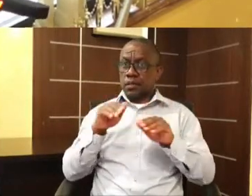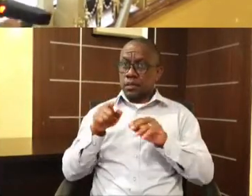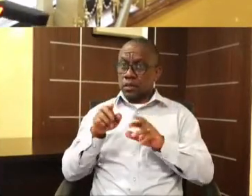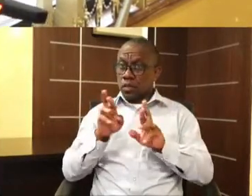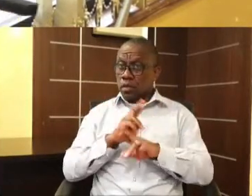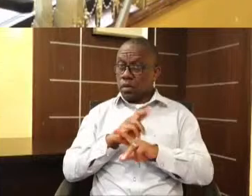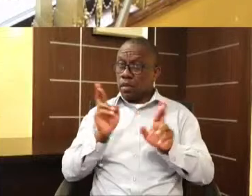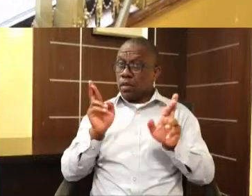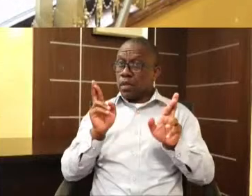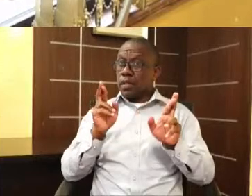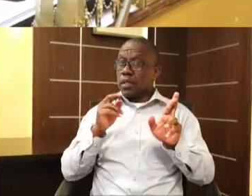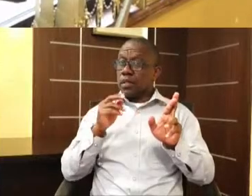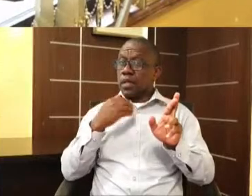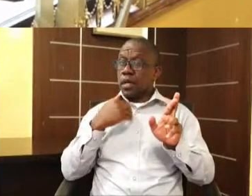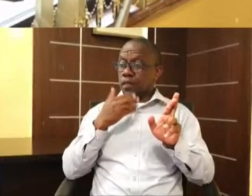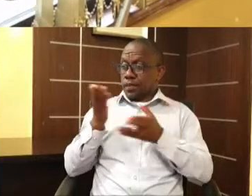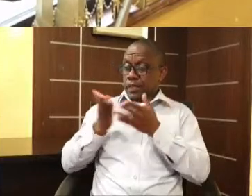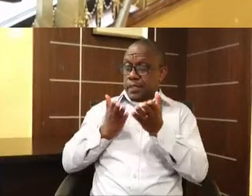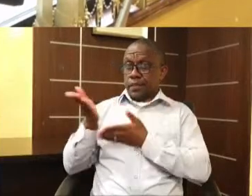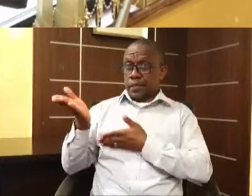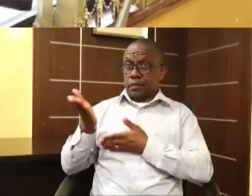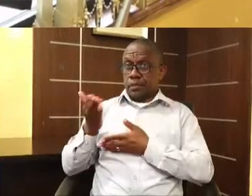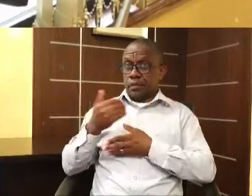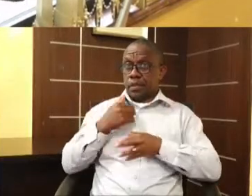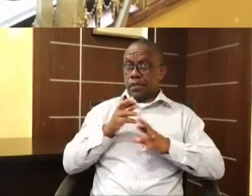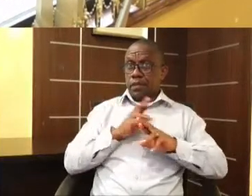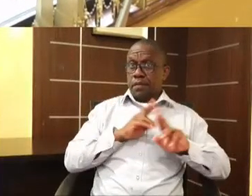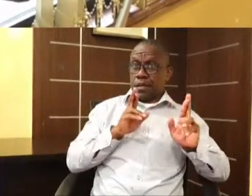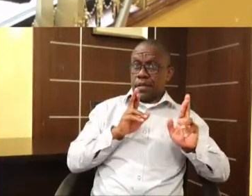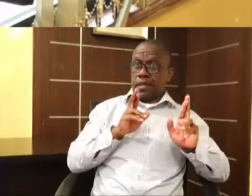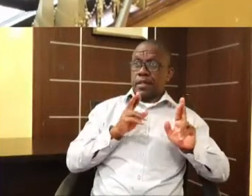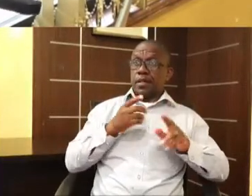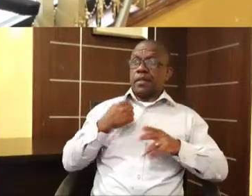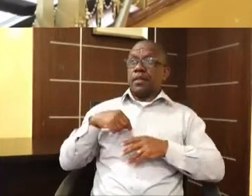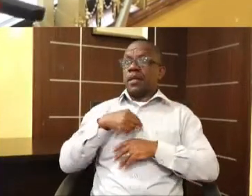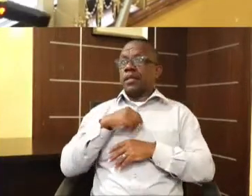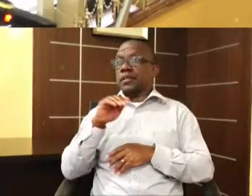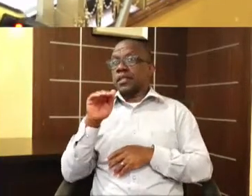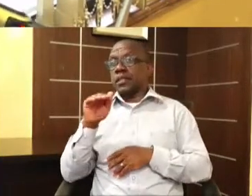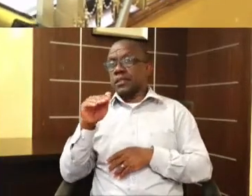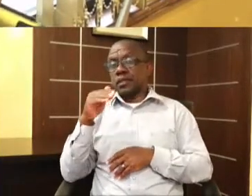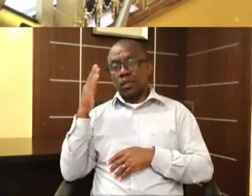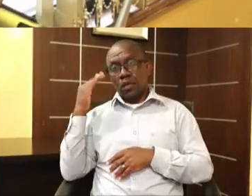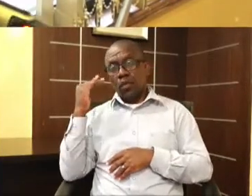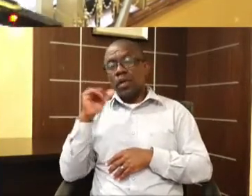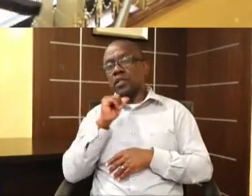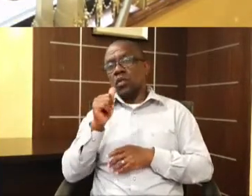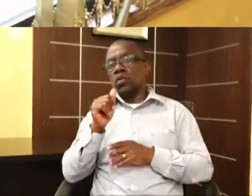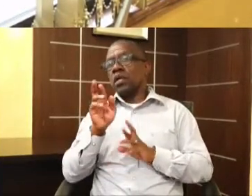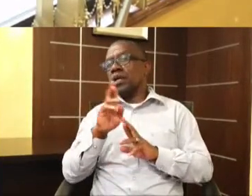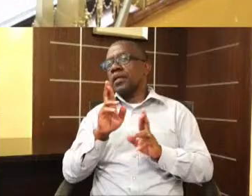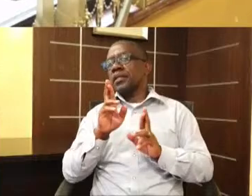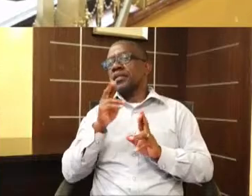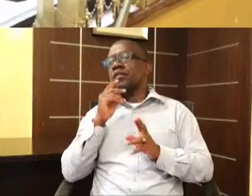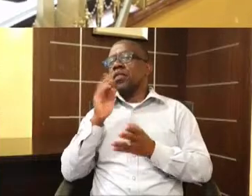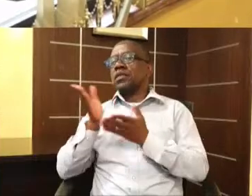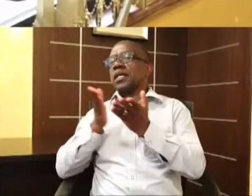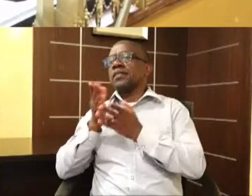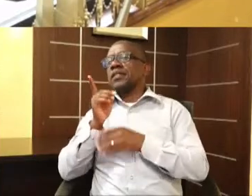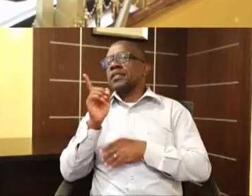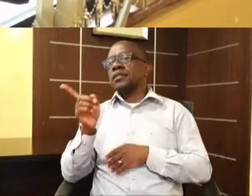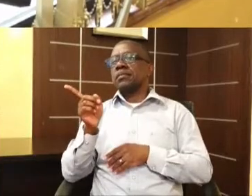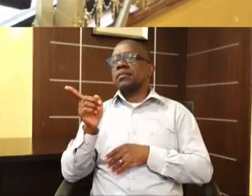to take up a service? And if you say no, we'll ask you, why are you not ready to take up a service?